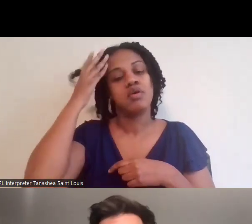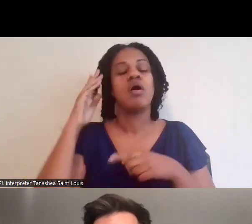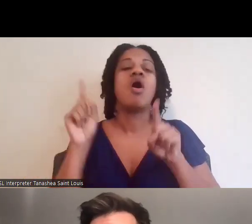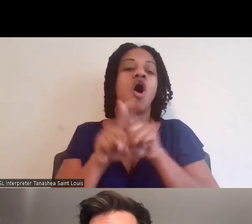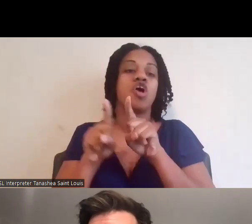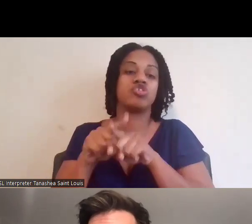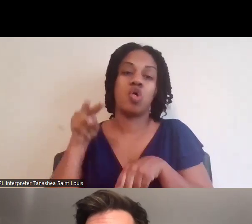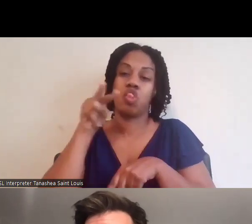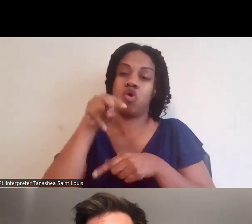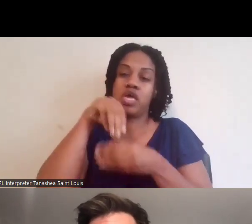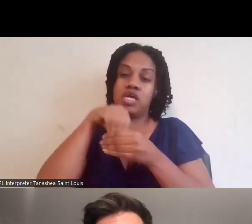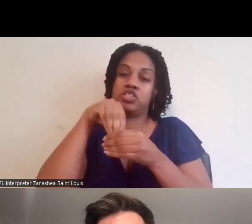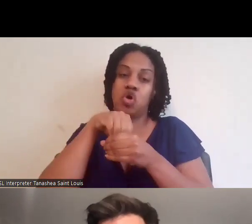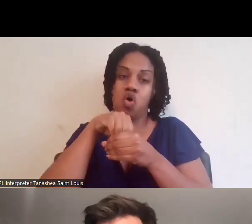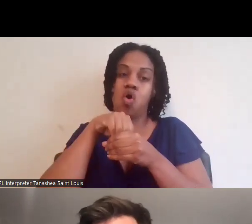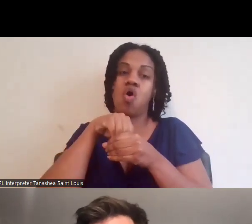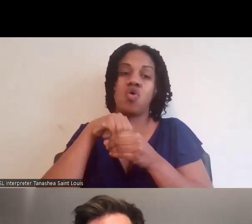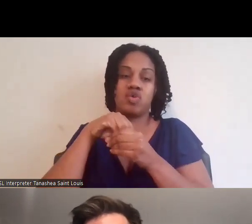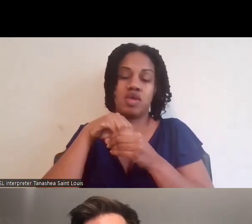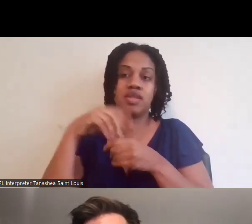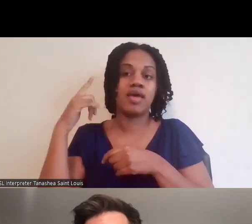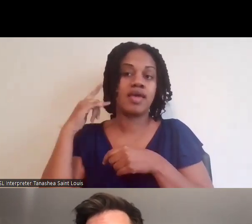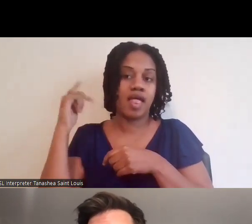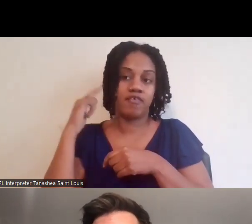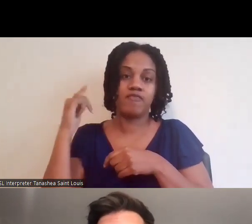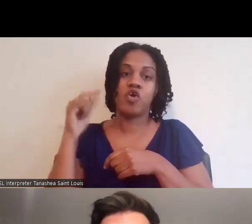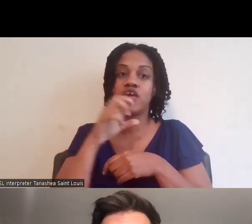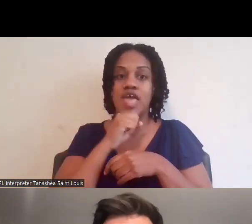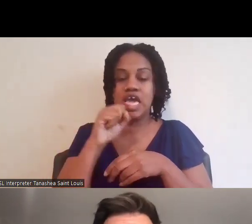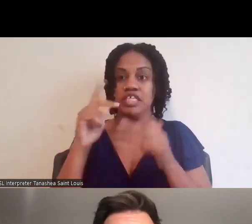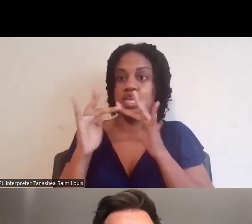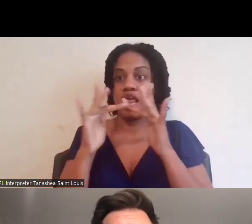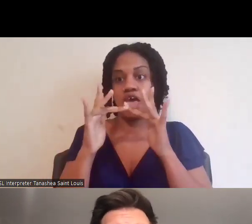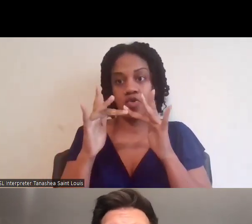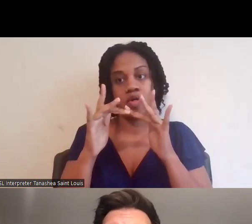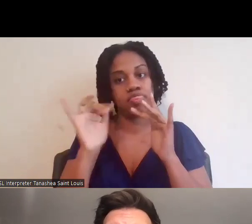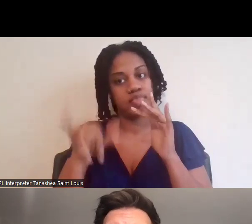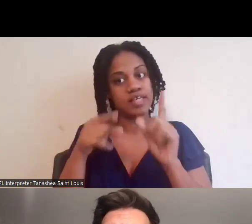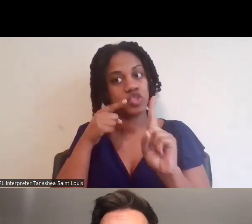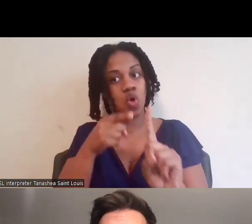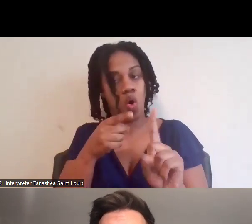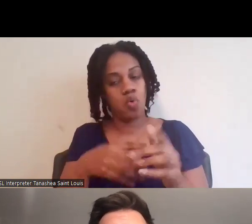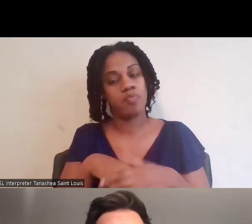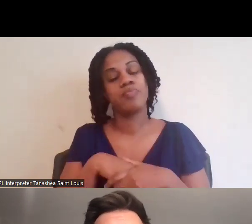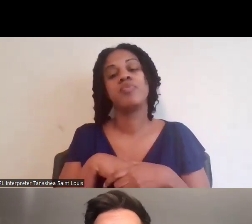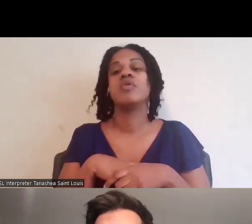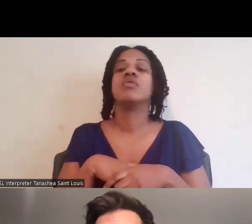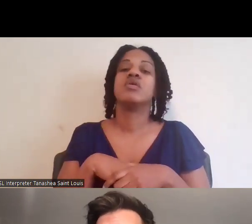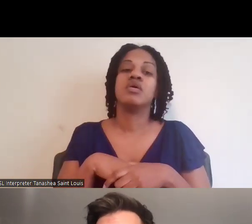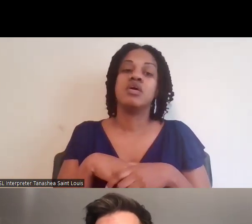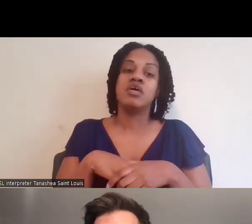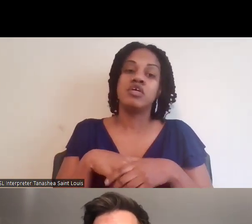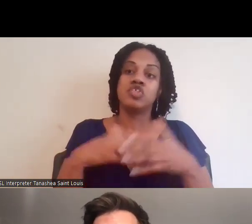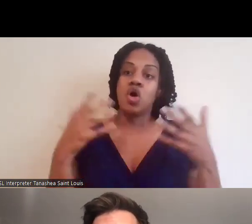looked internally inside of the California Aging Network. Of course, that was a major objective of this project. And what we found